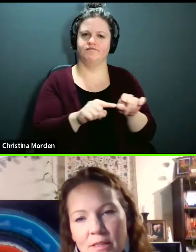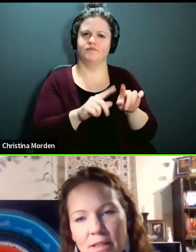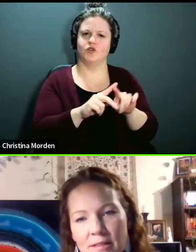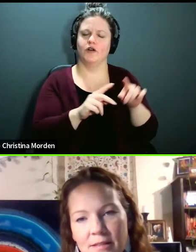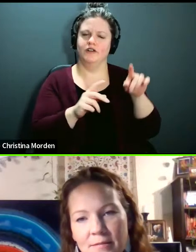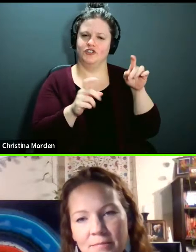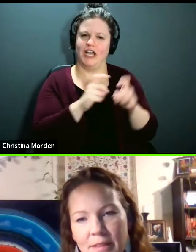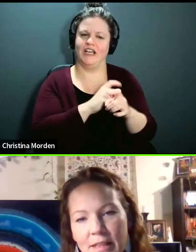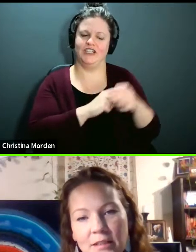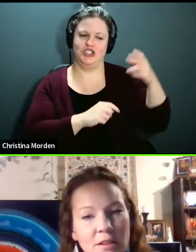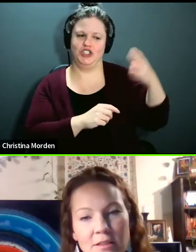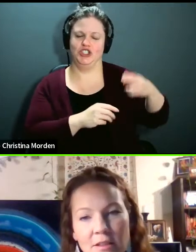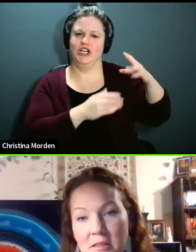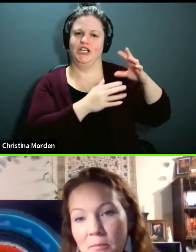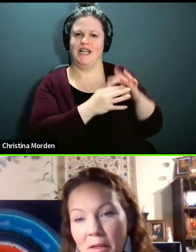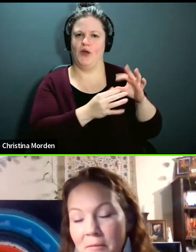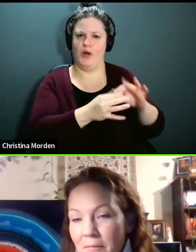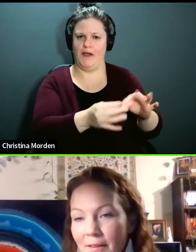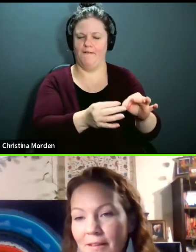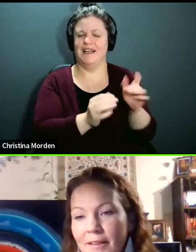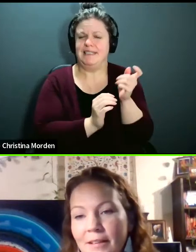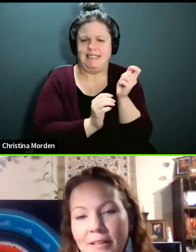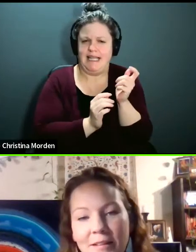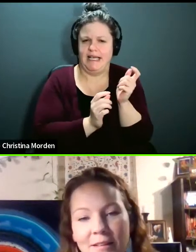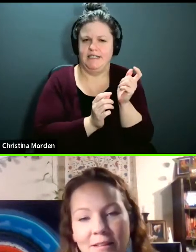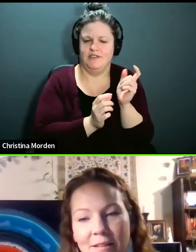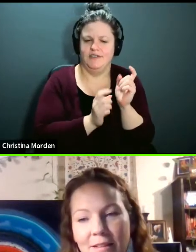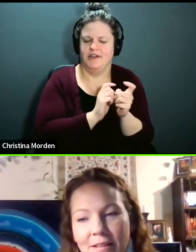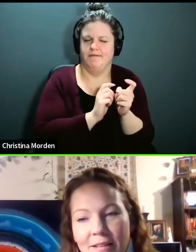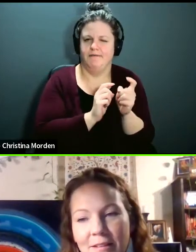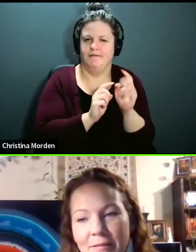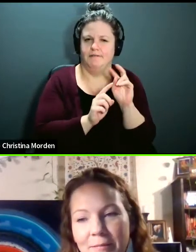shift you know it's it's got to start somewhere